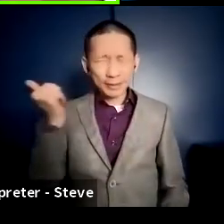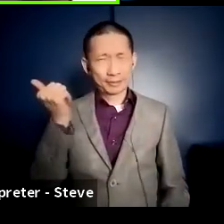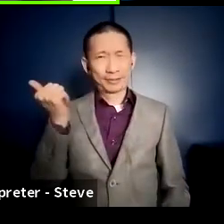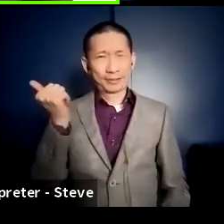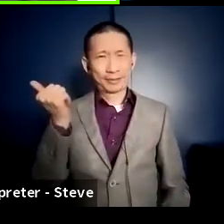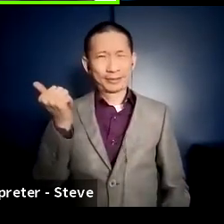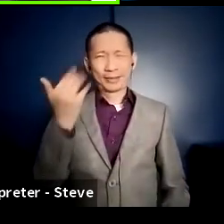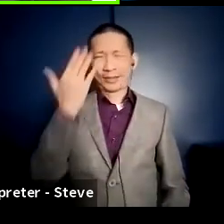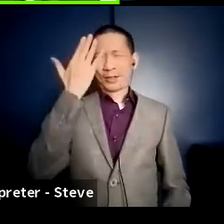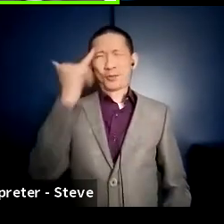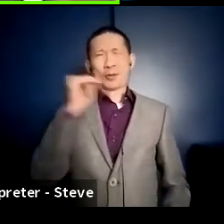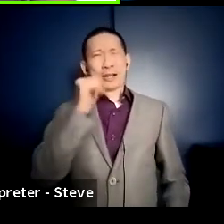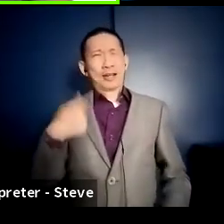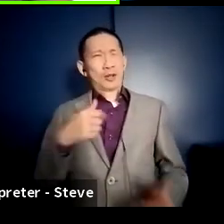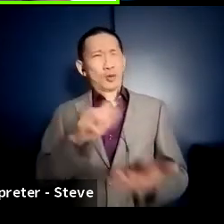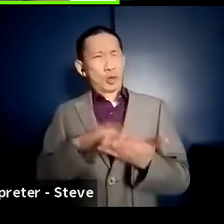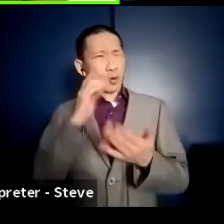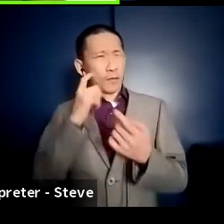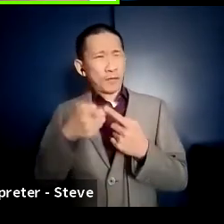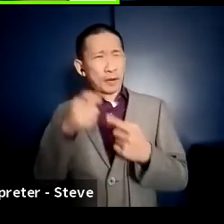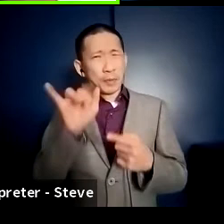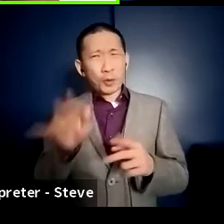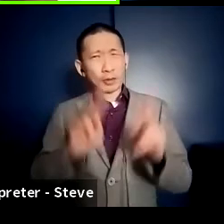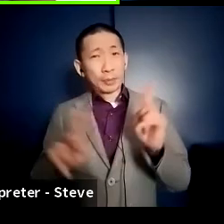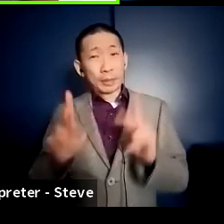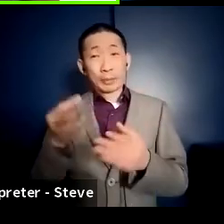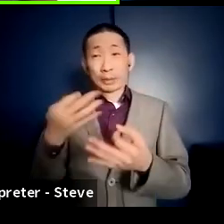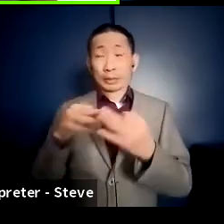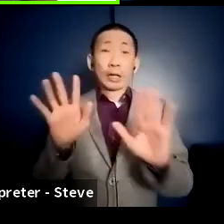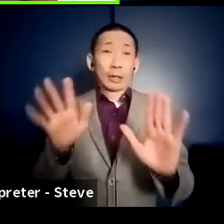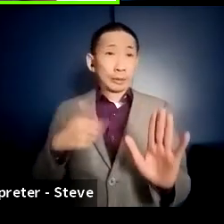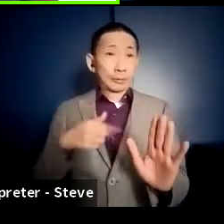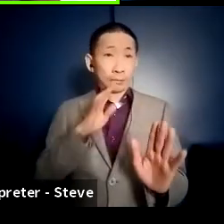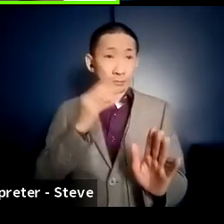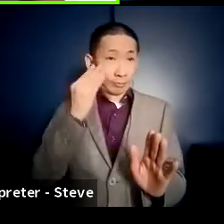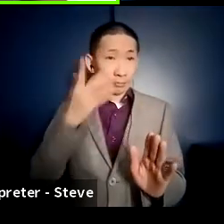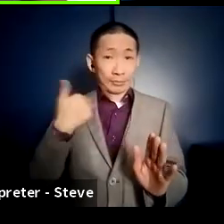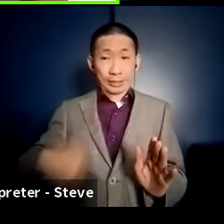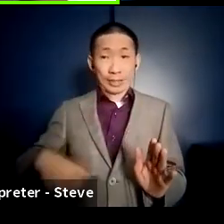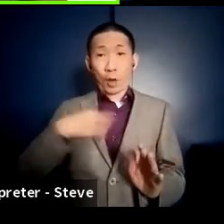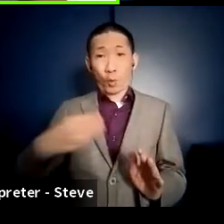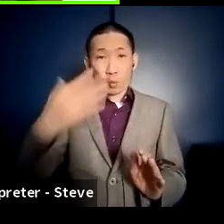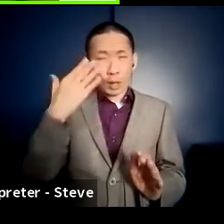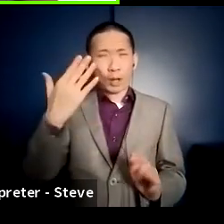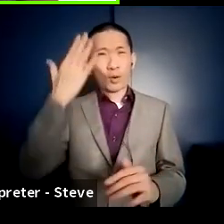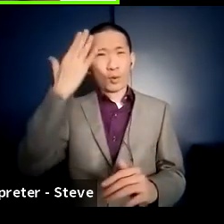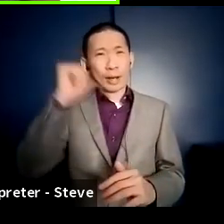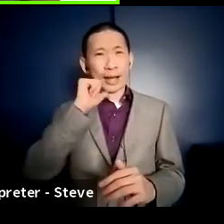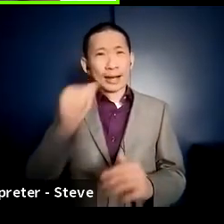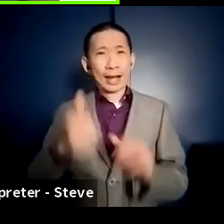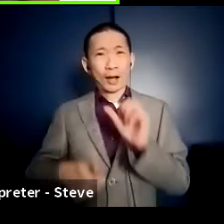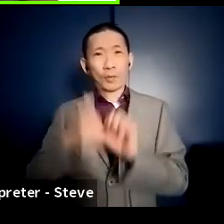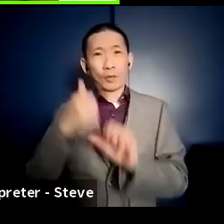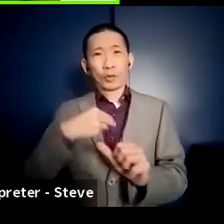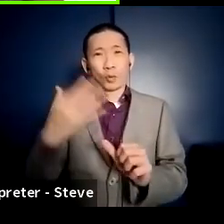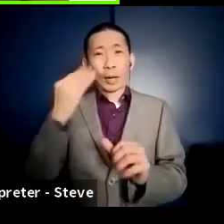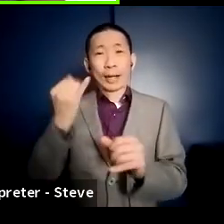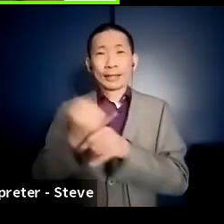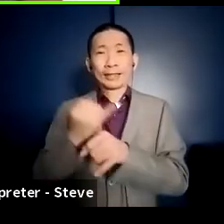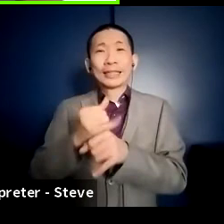Like, why are we not learning from those people instead of, I mean, speaking as someone who is white, why are predominantly white institutions